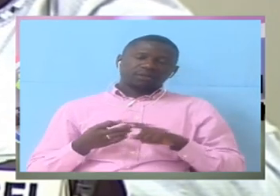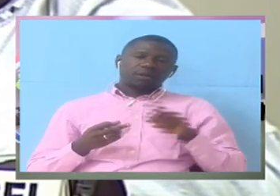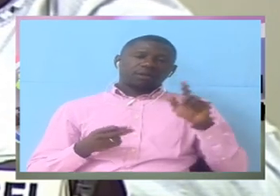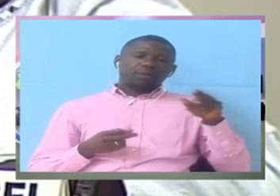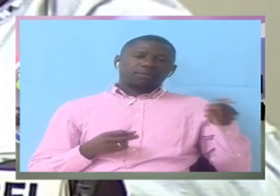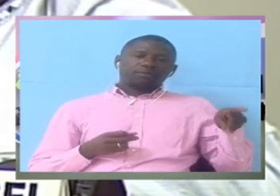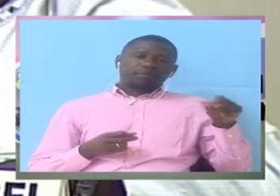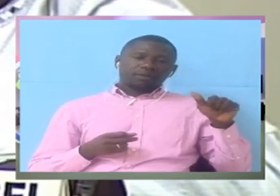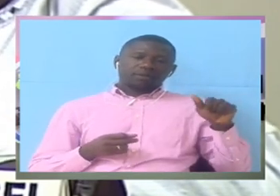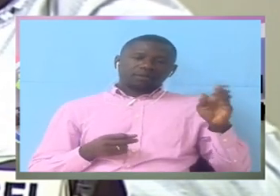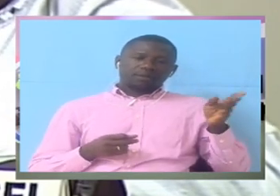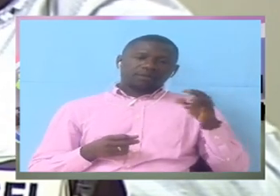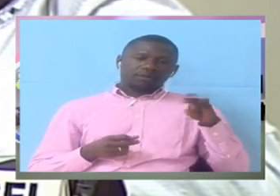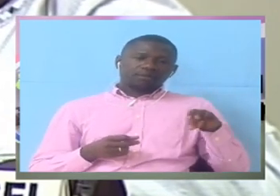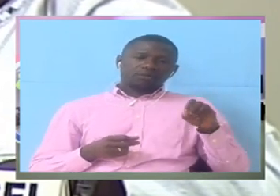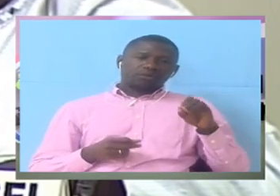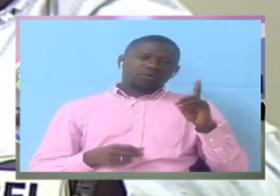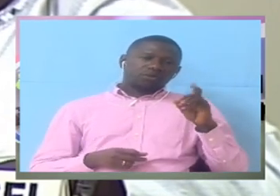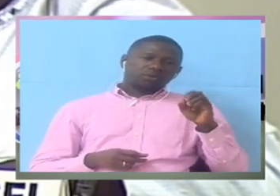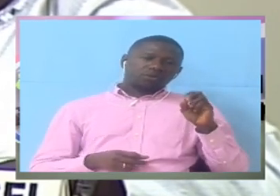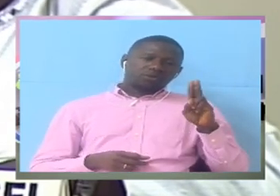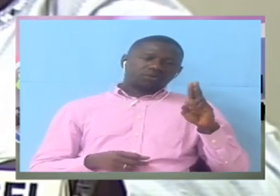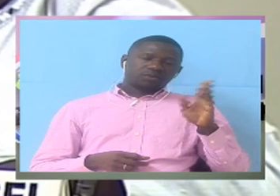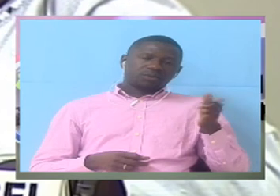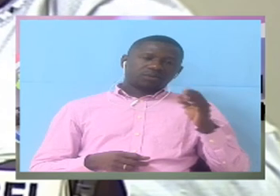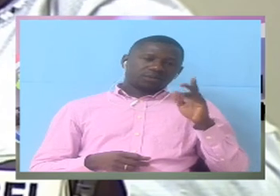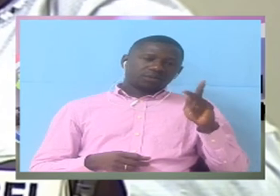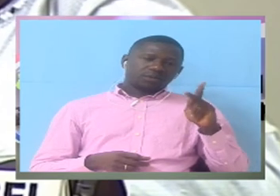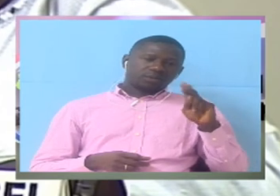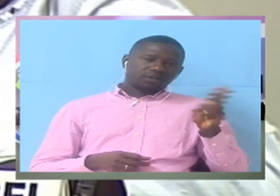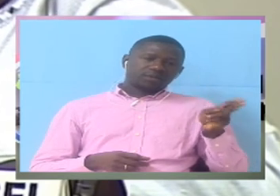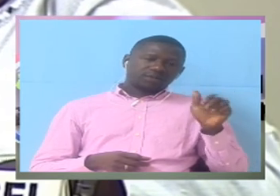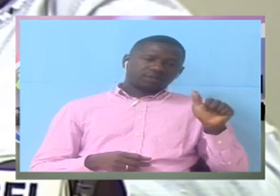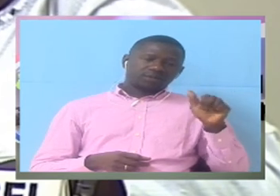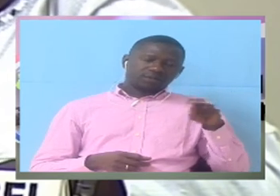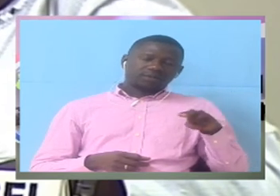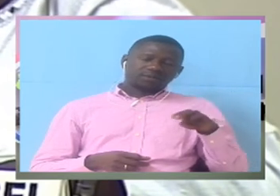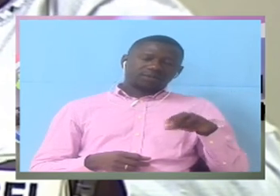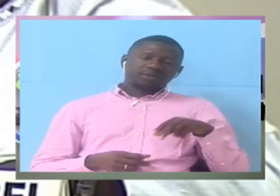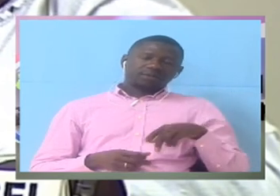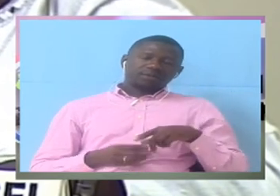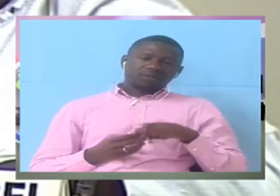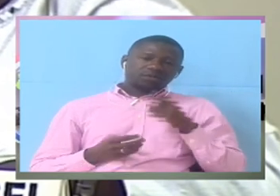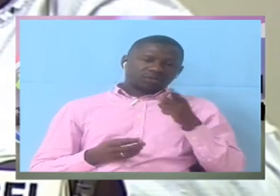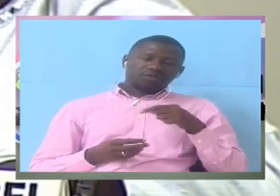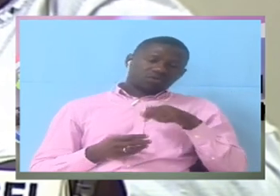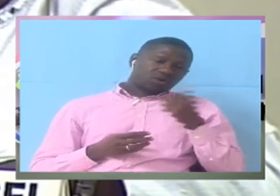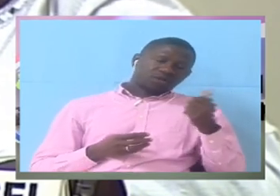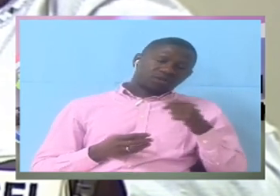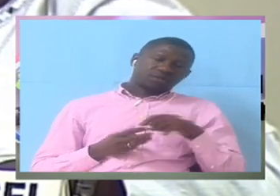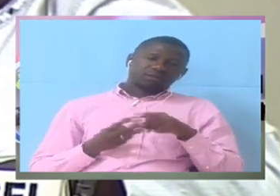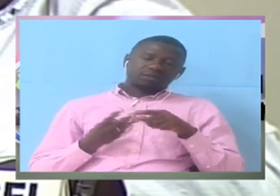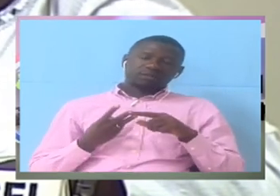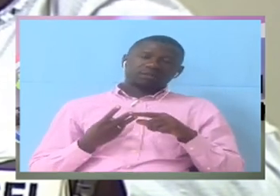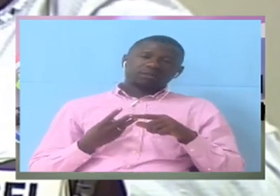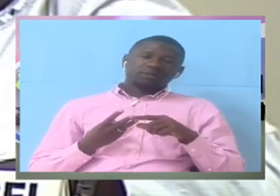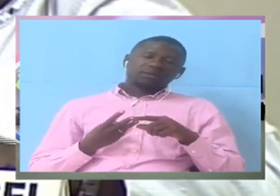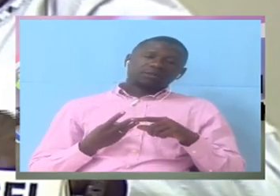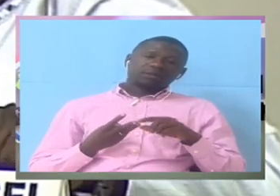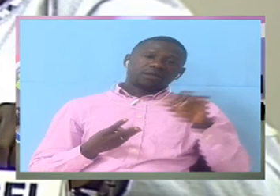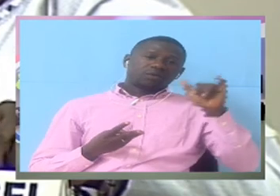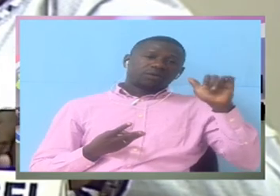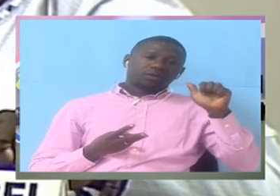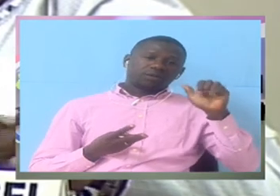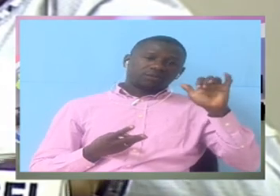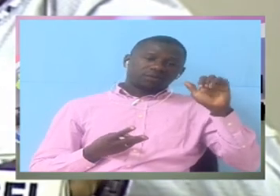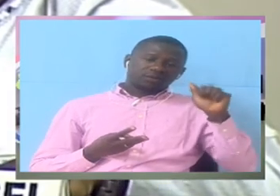And you said the other torturers were Sefla Yaya Jaju, Modulamin Sise. You said Tiana did not participate. No, Tiana